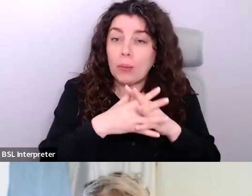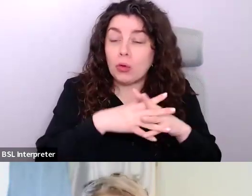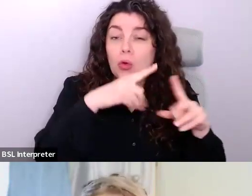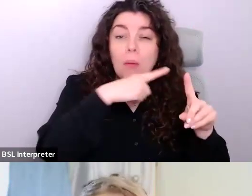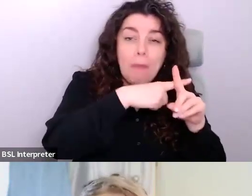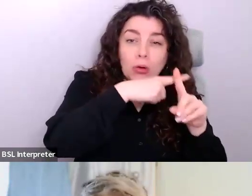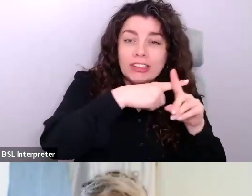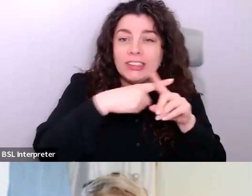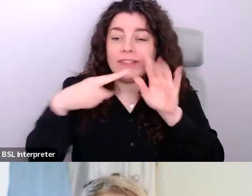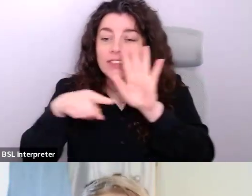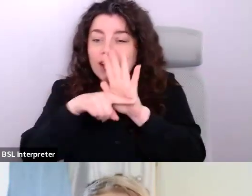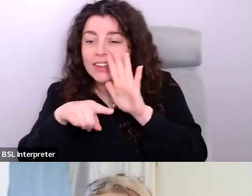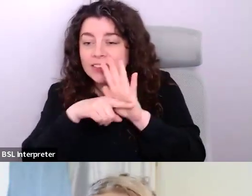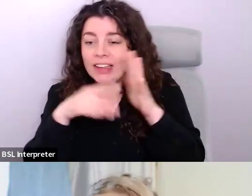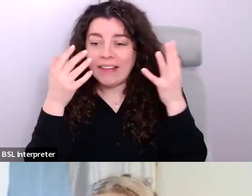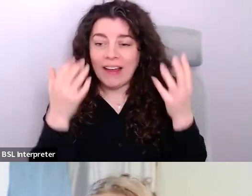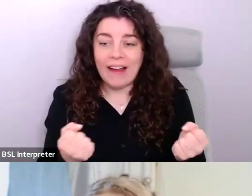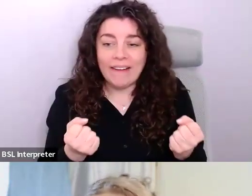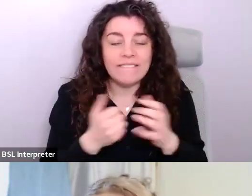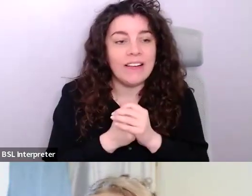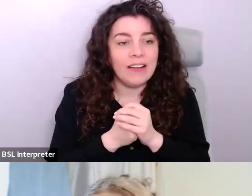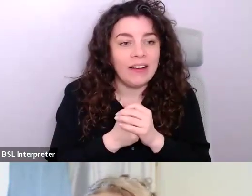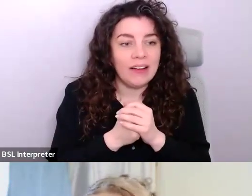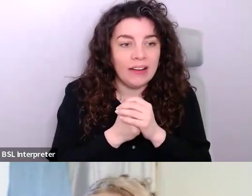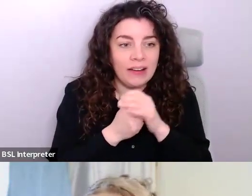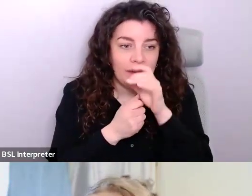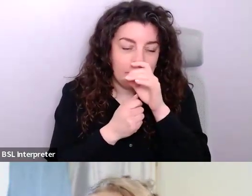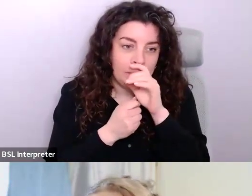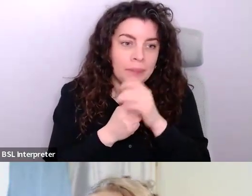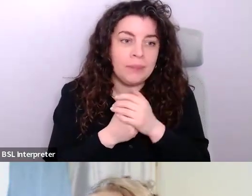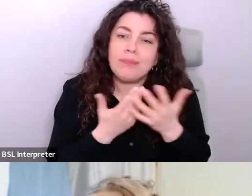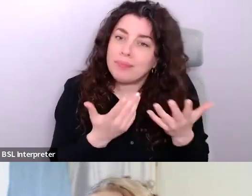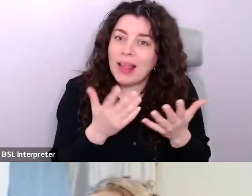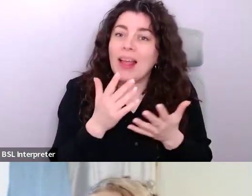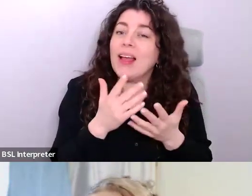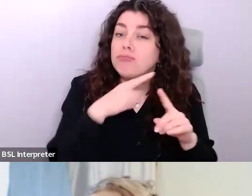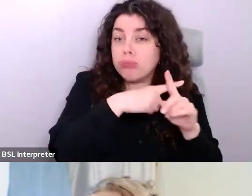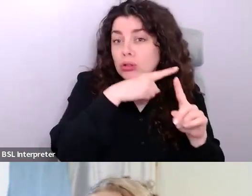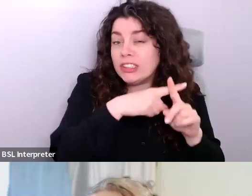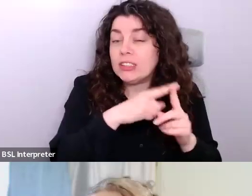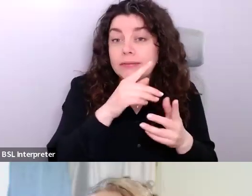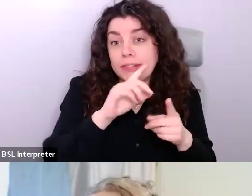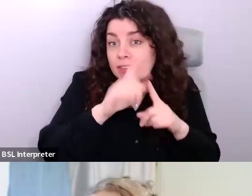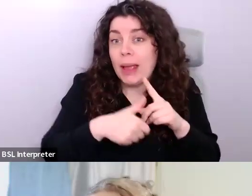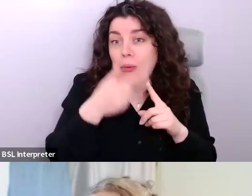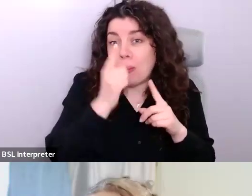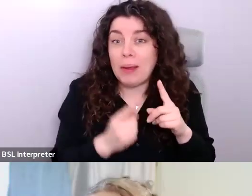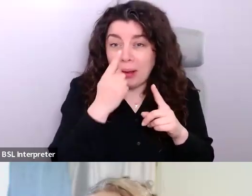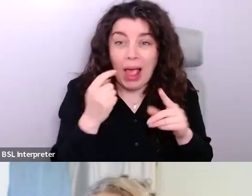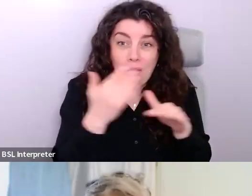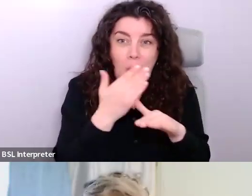that it's a system that allows disabled people to work. So please